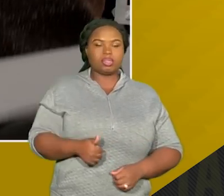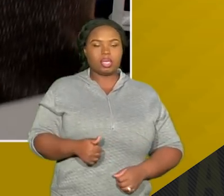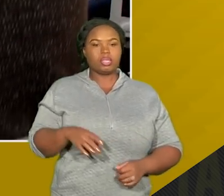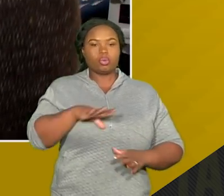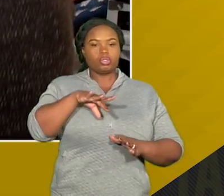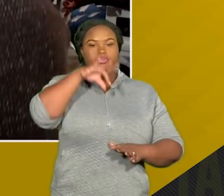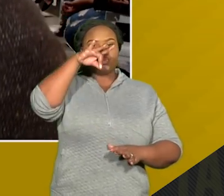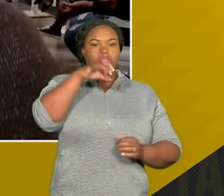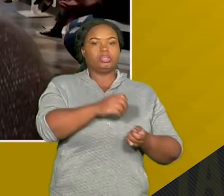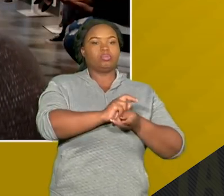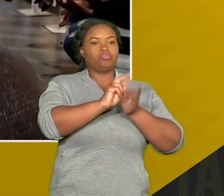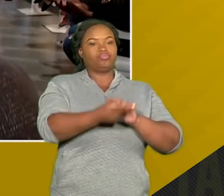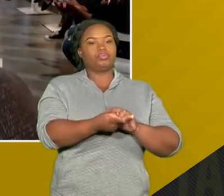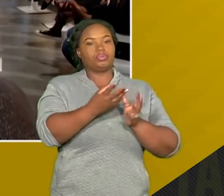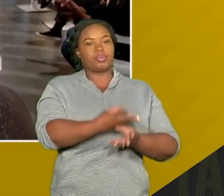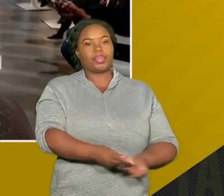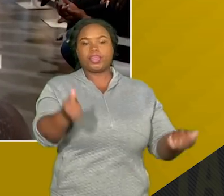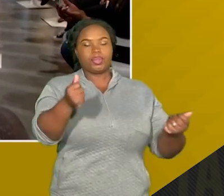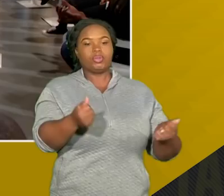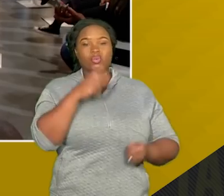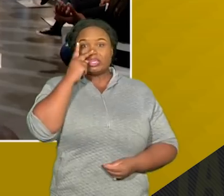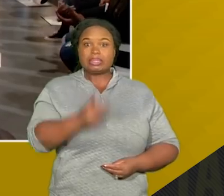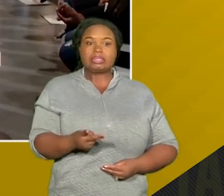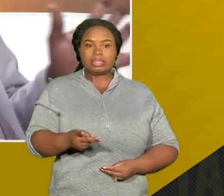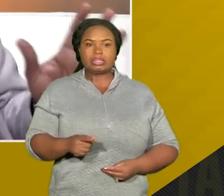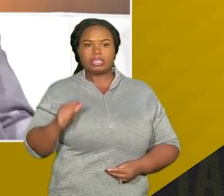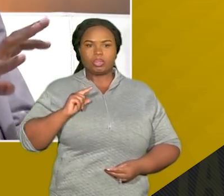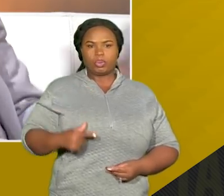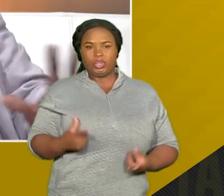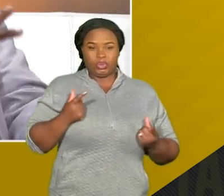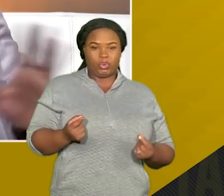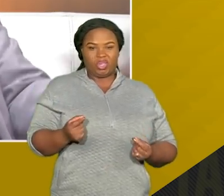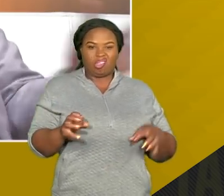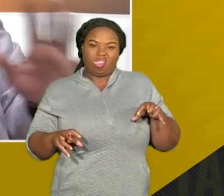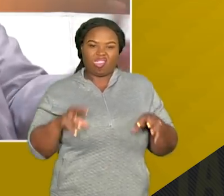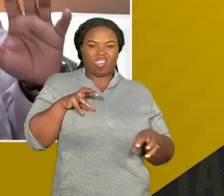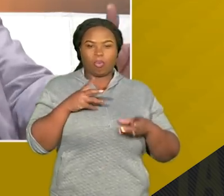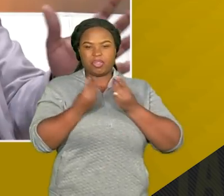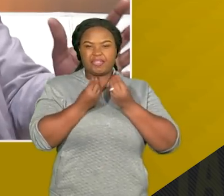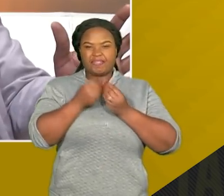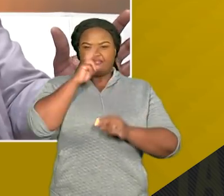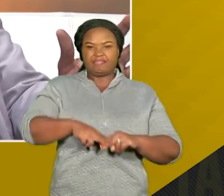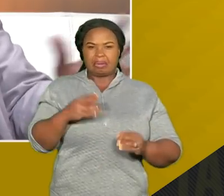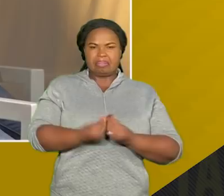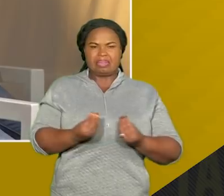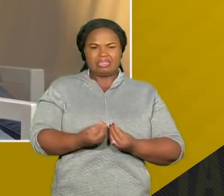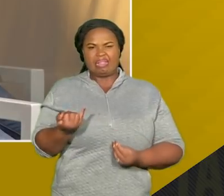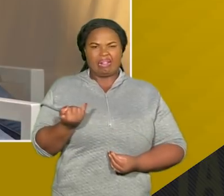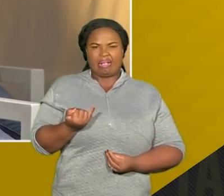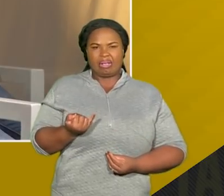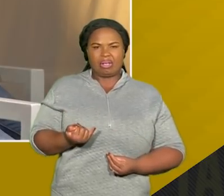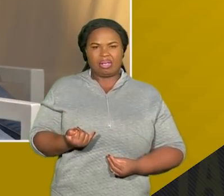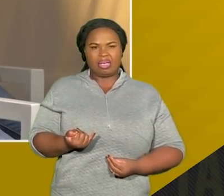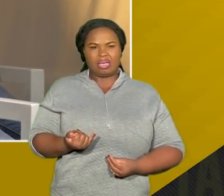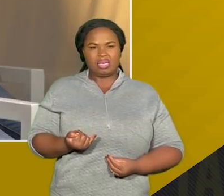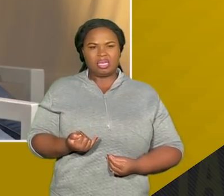spirits will manifest and you will see even the lady doing these funny things as if she's...